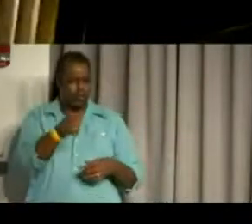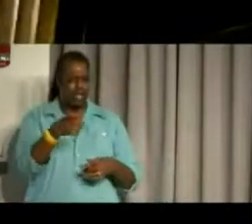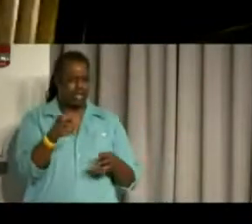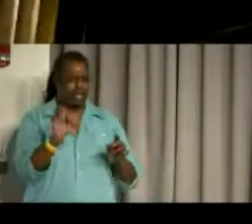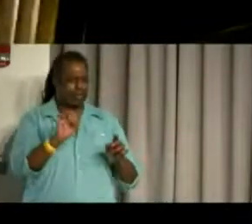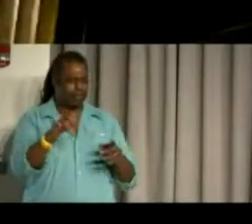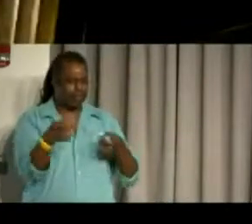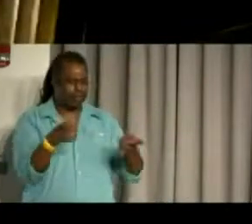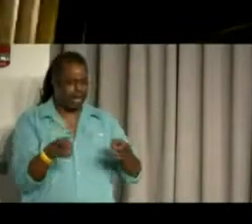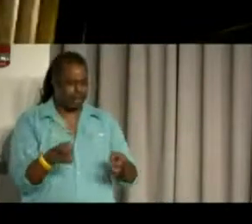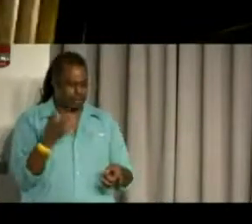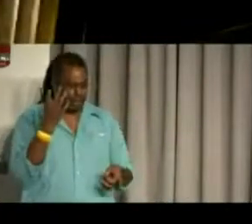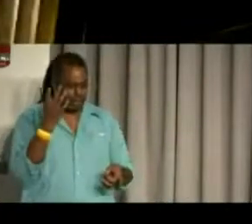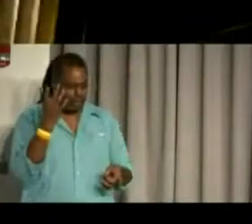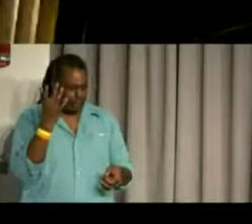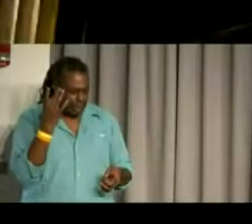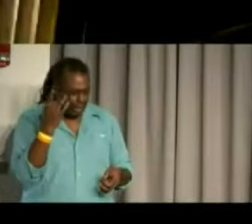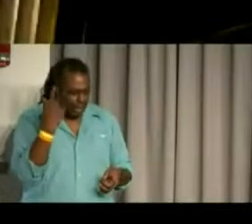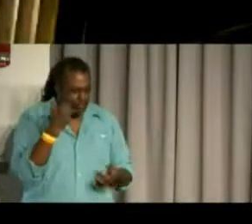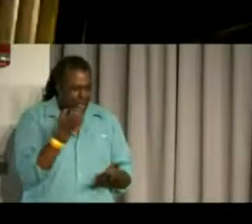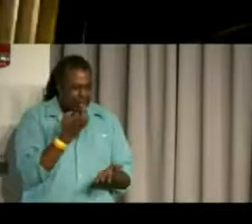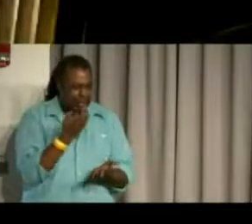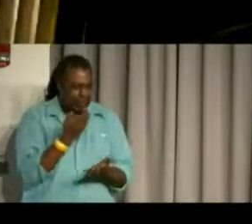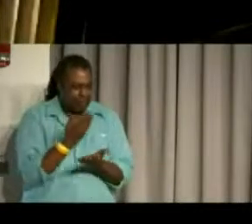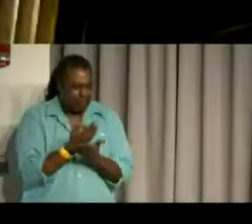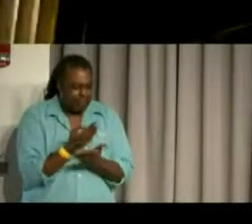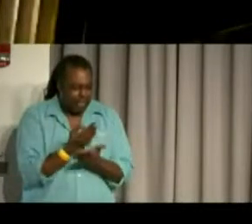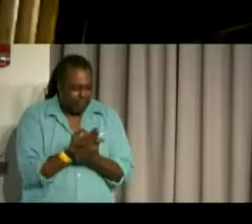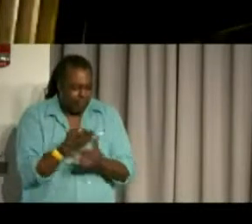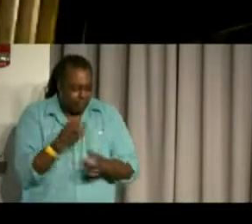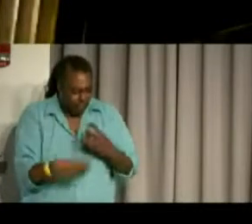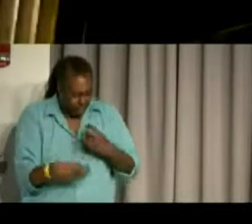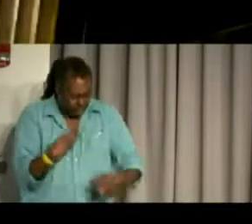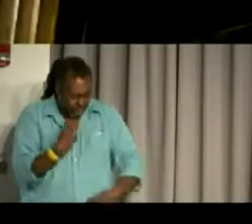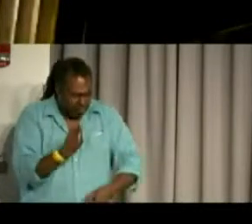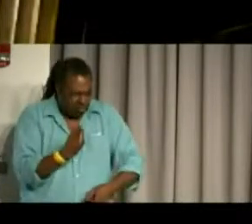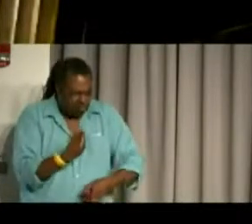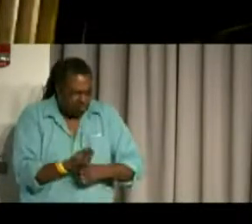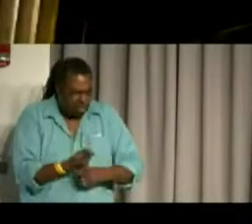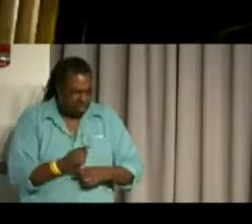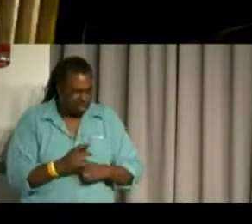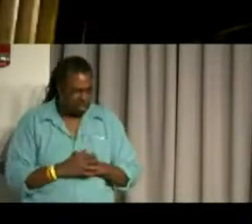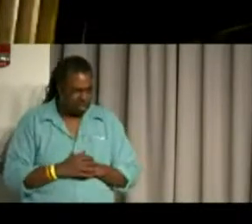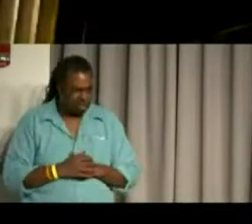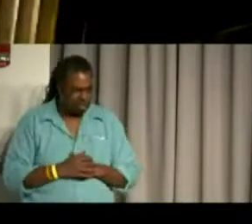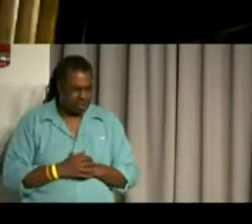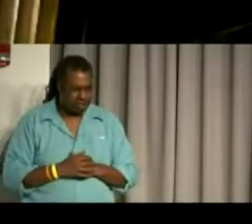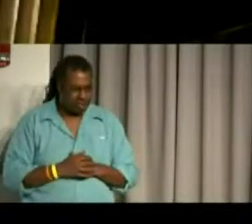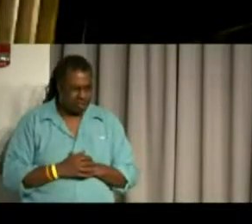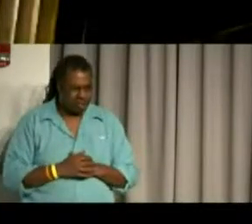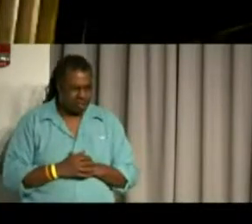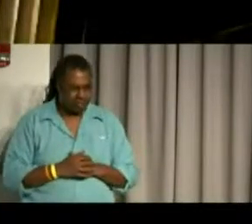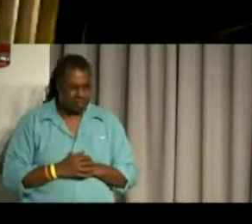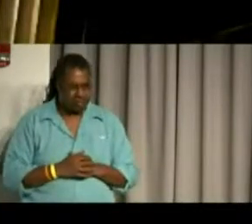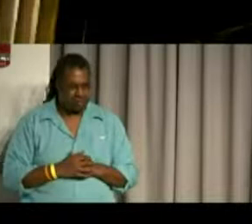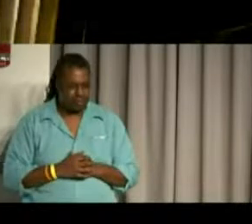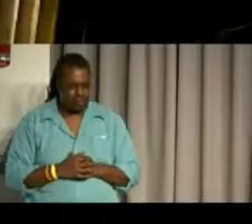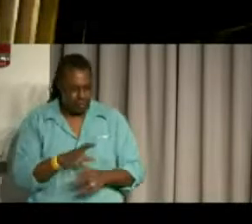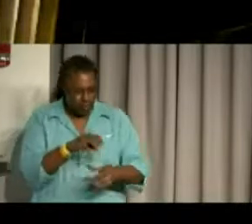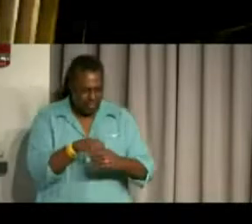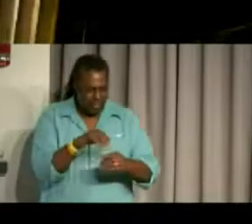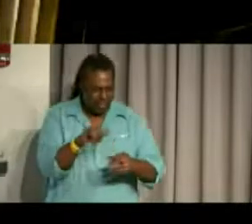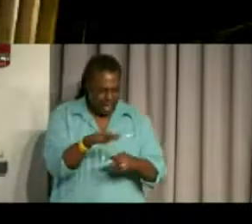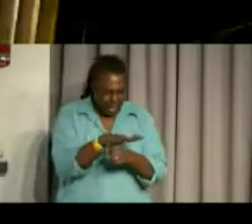I'm correct, is fiscal distress, financial problems within a municipality or a